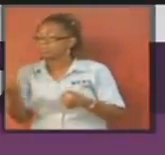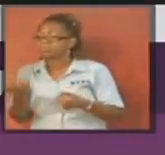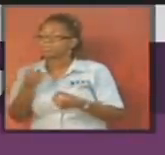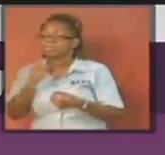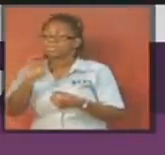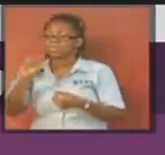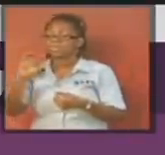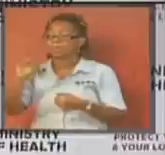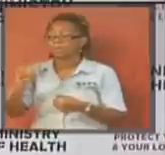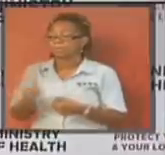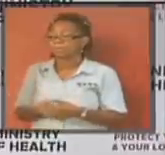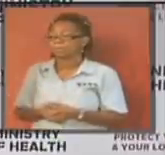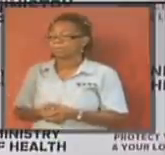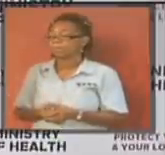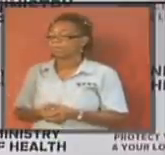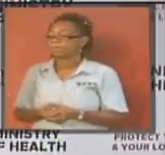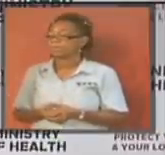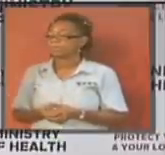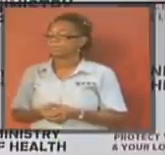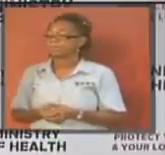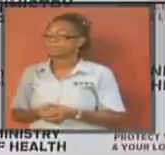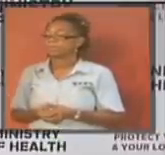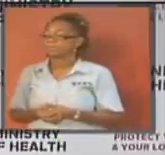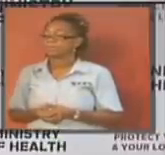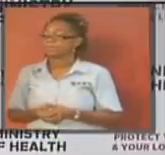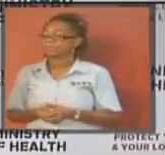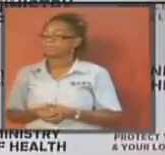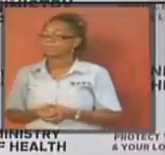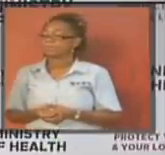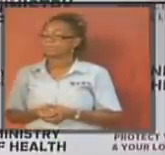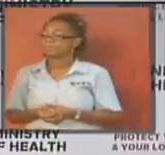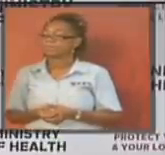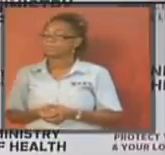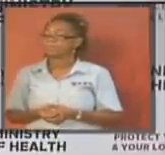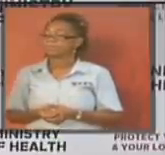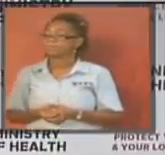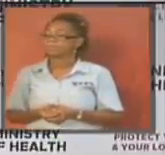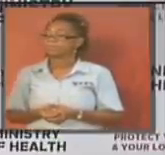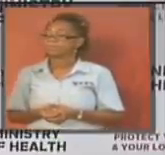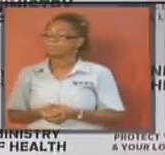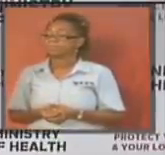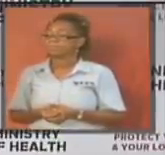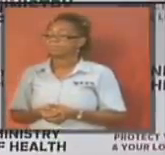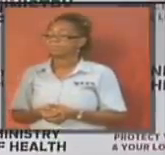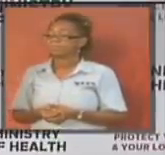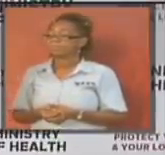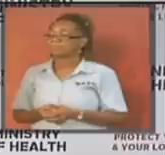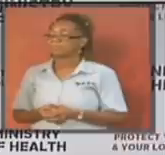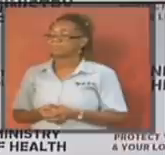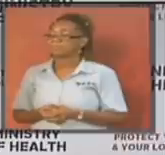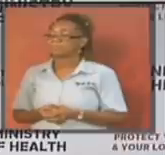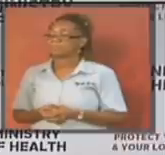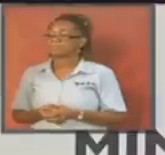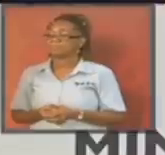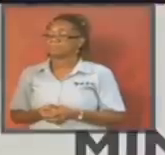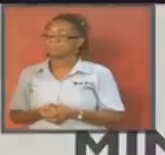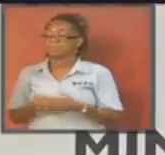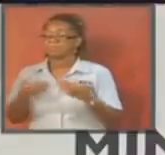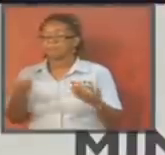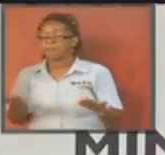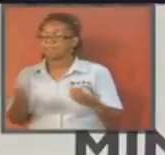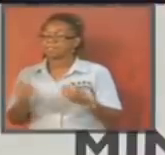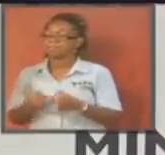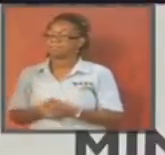I think that's for Dr. Paraswam. Okay, so thank you. I think both questions, we as you know, in terms of the medical